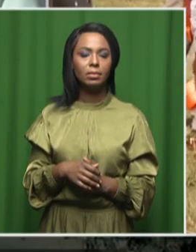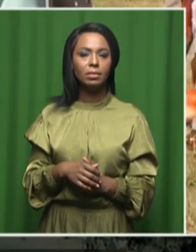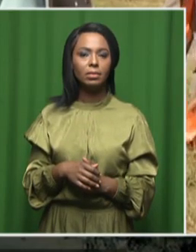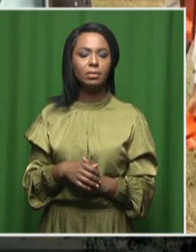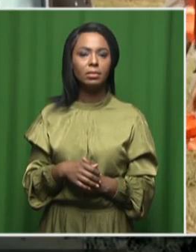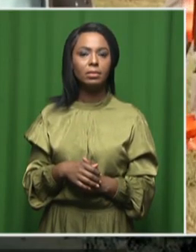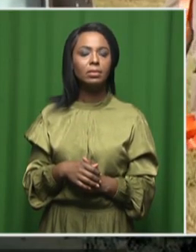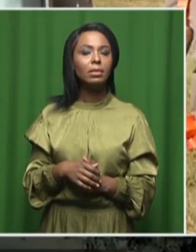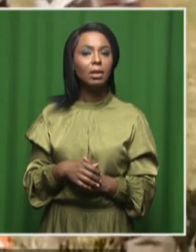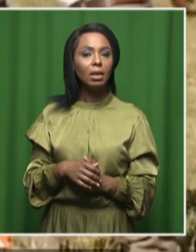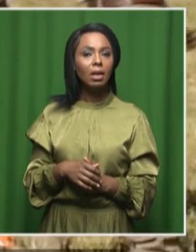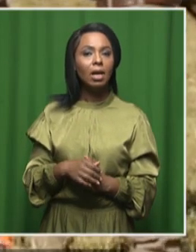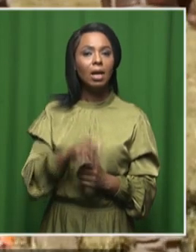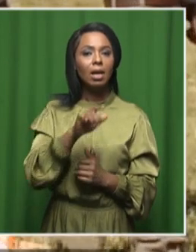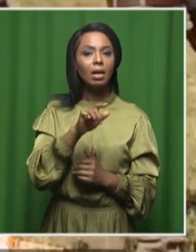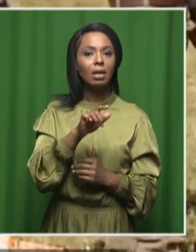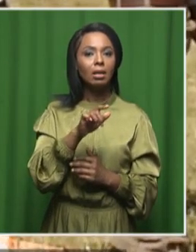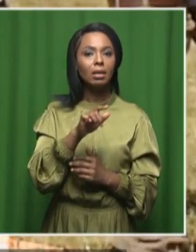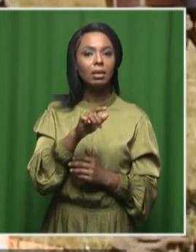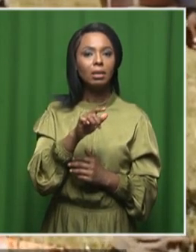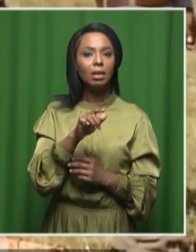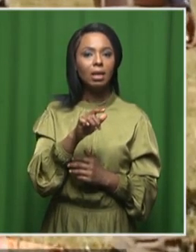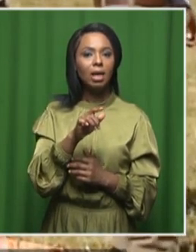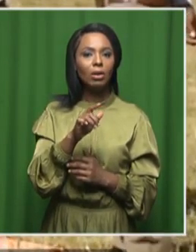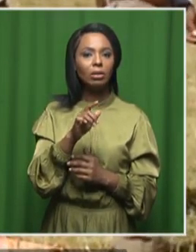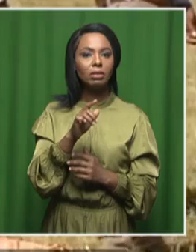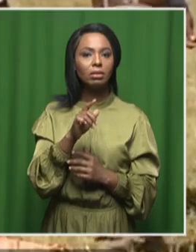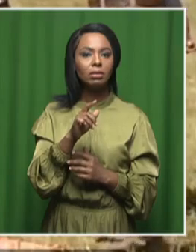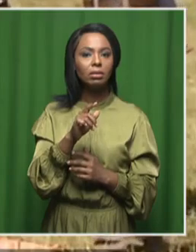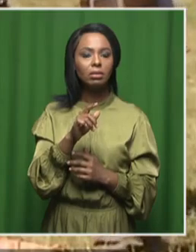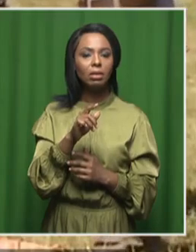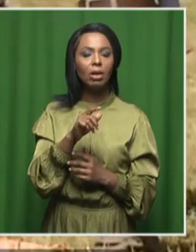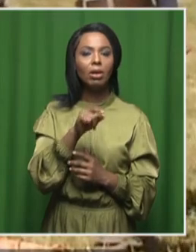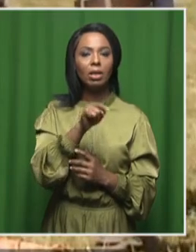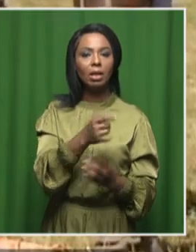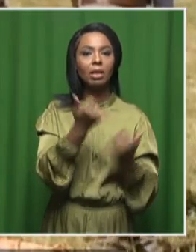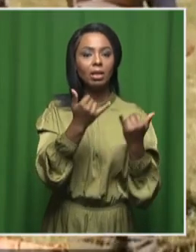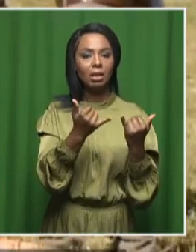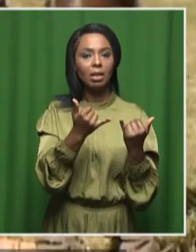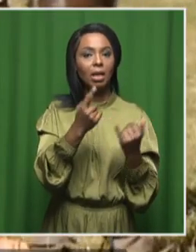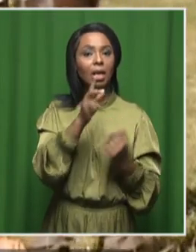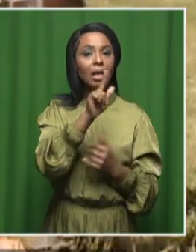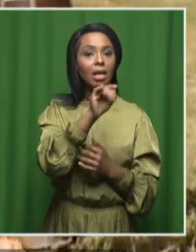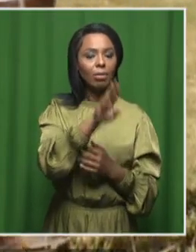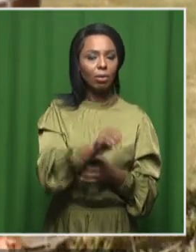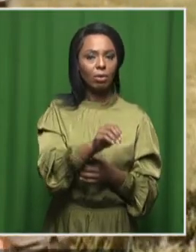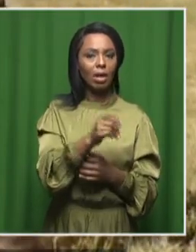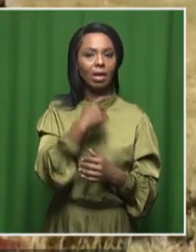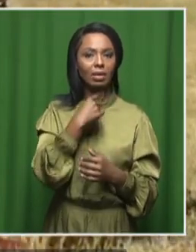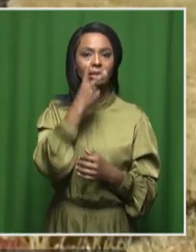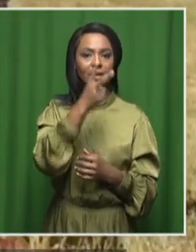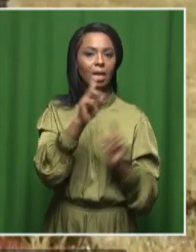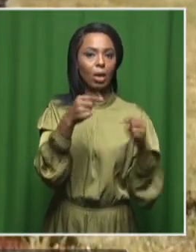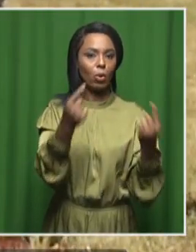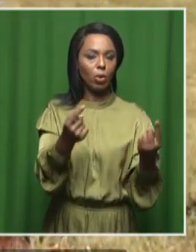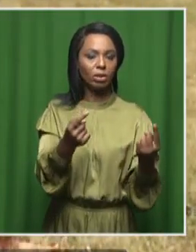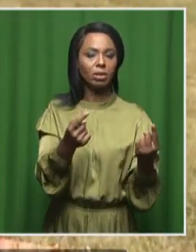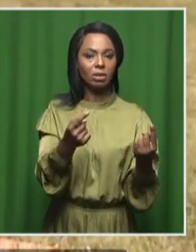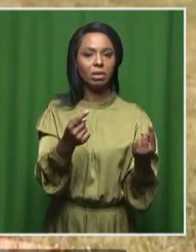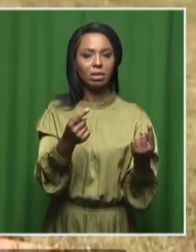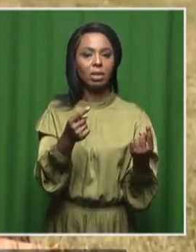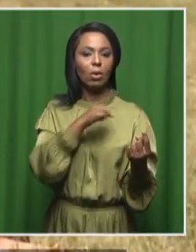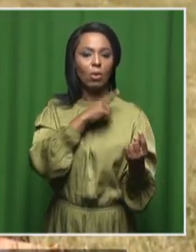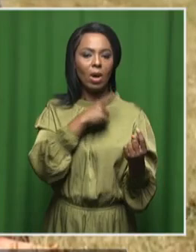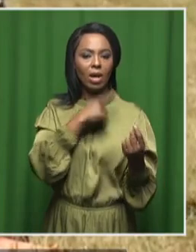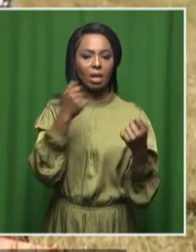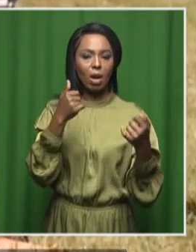Well, Lebu, any moment from now. I'm not sure if you can be able to see behind me the crates that have been